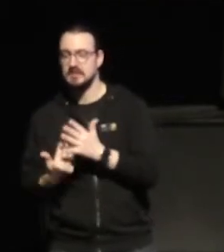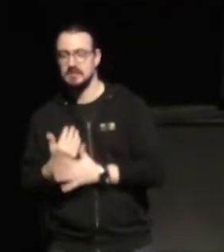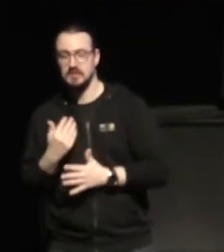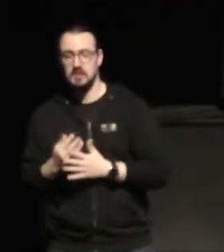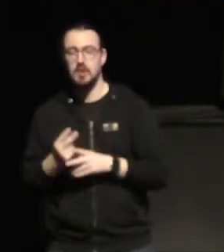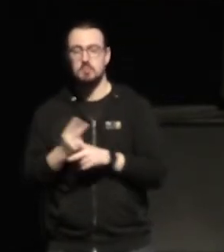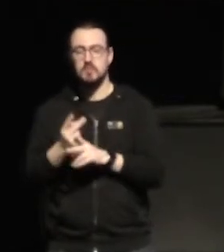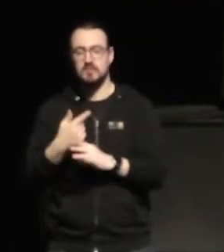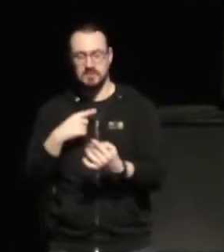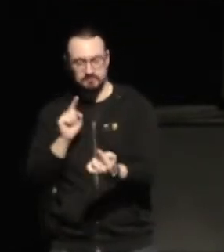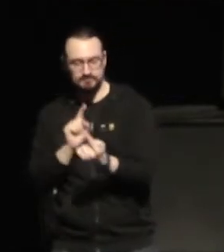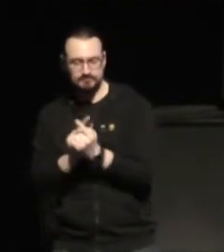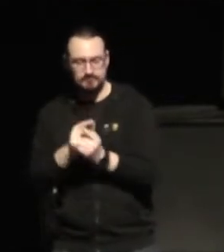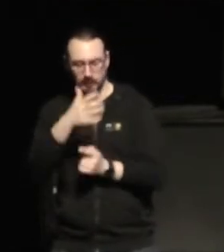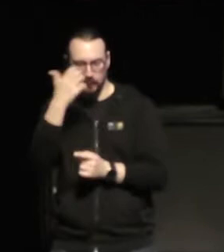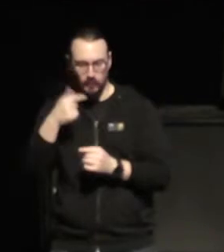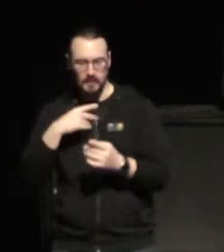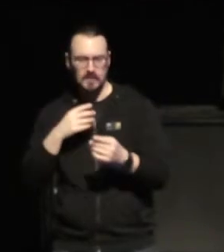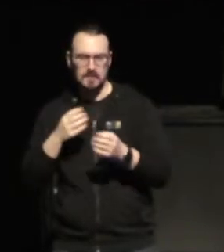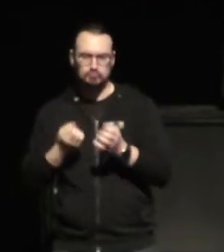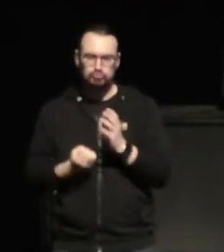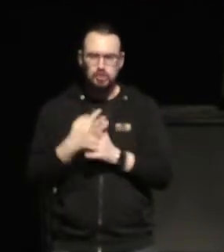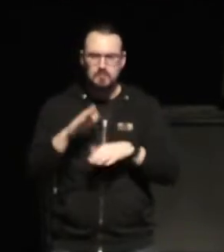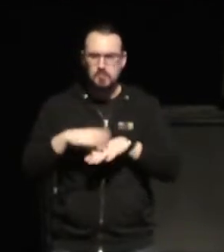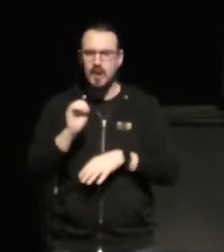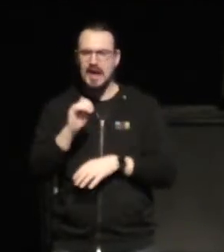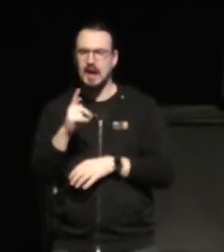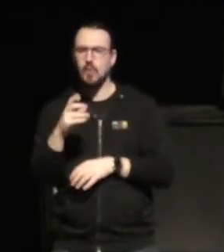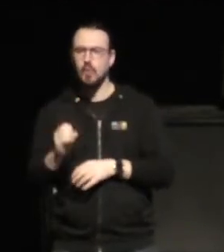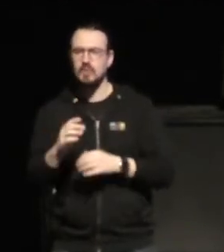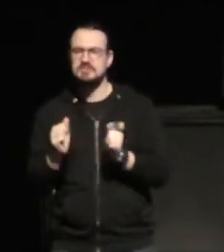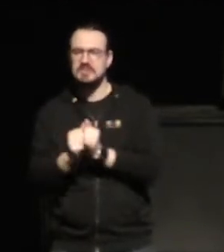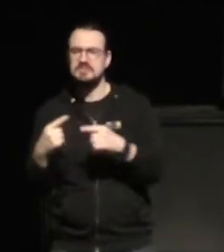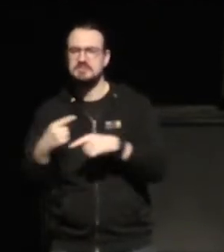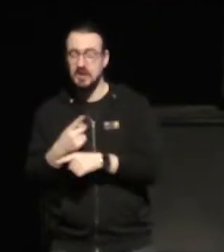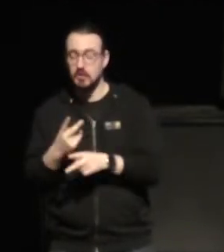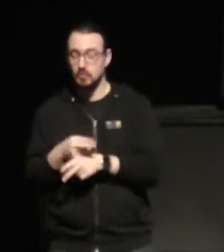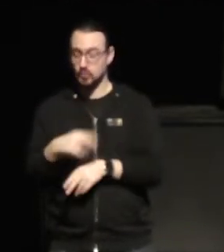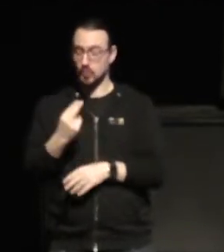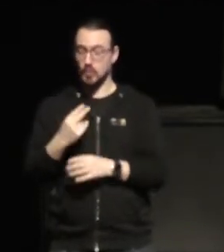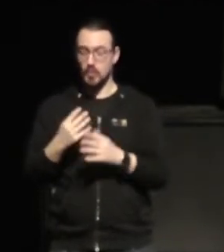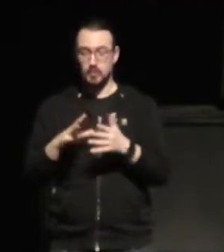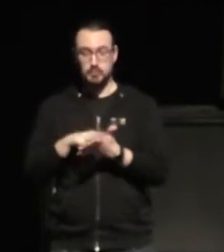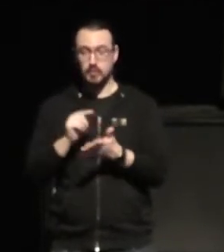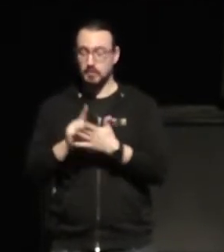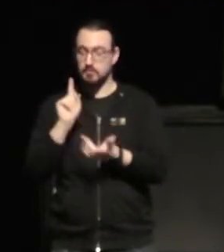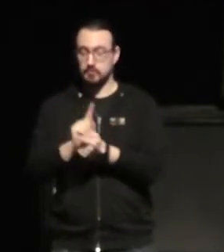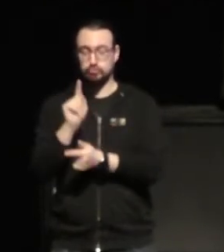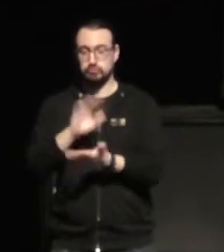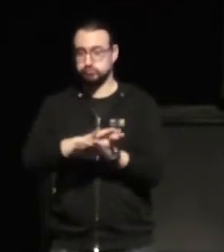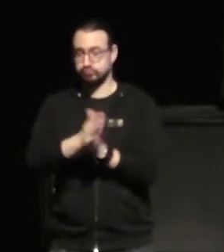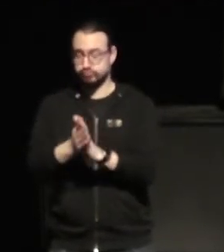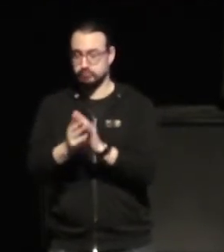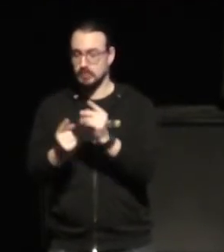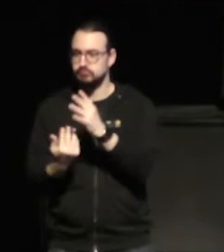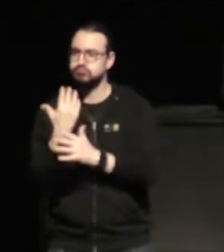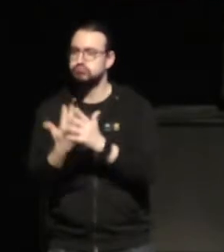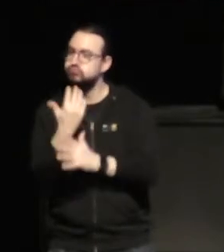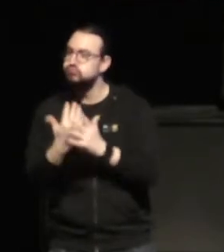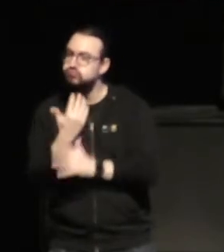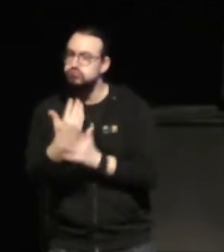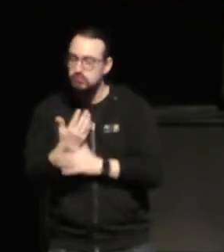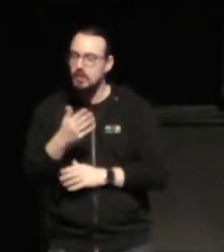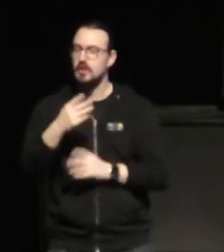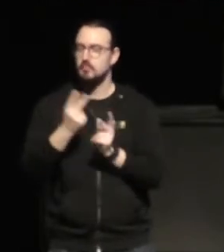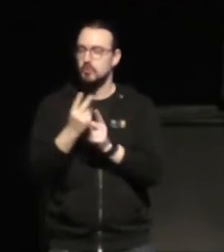the peasants started to produce in an agroecological way, and now the soils are productive. So yeah, it's possible to